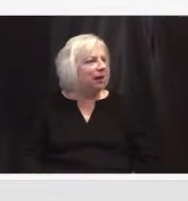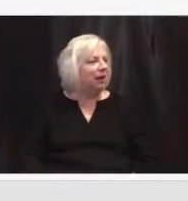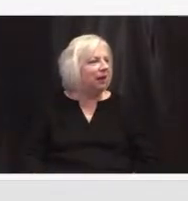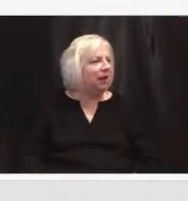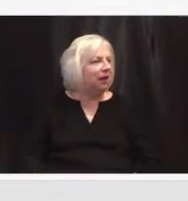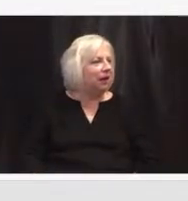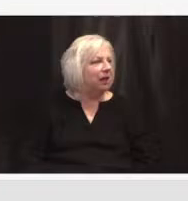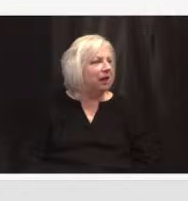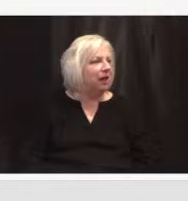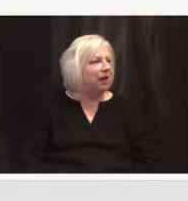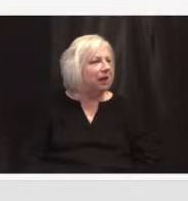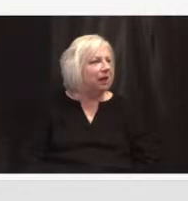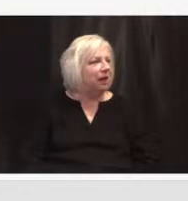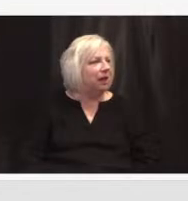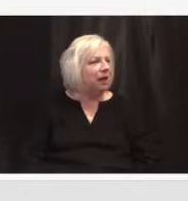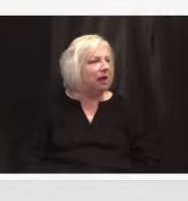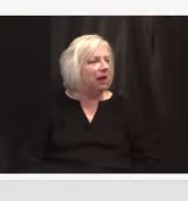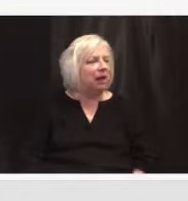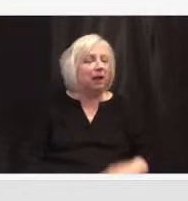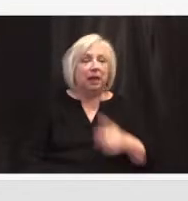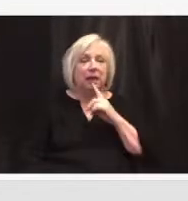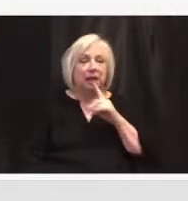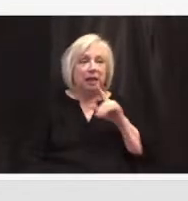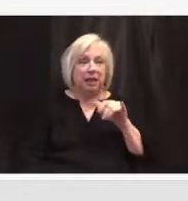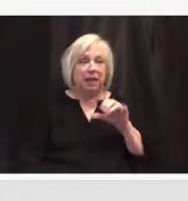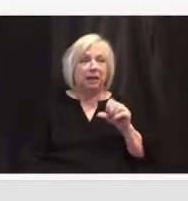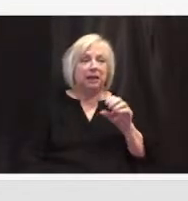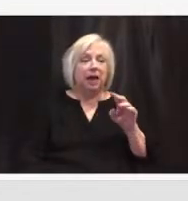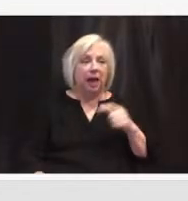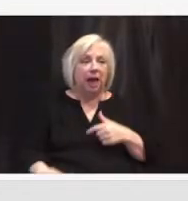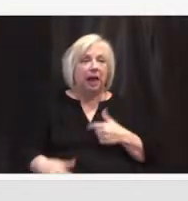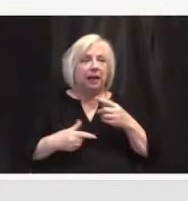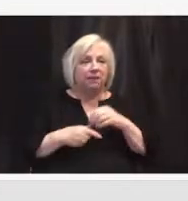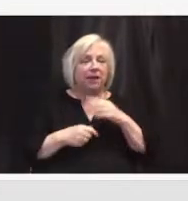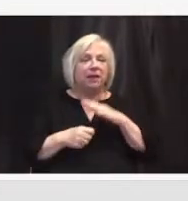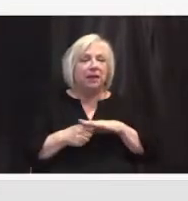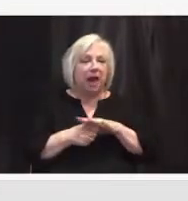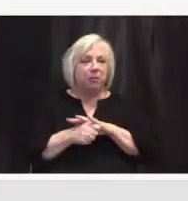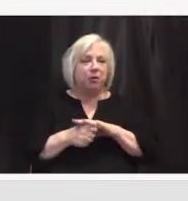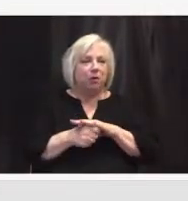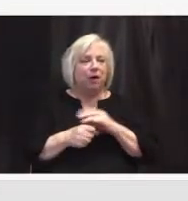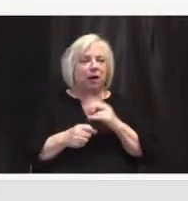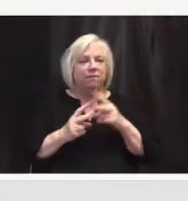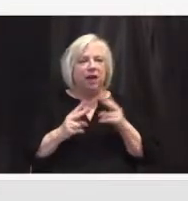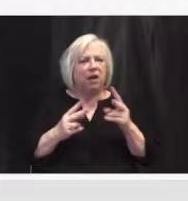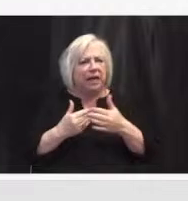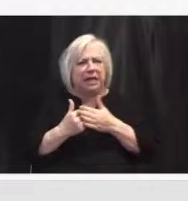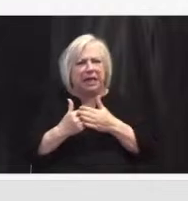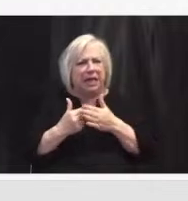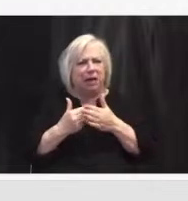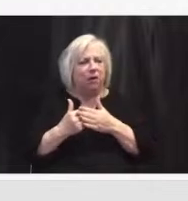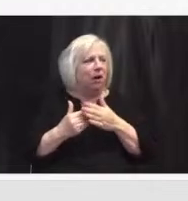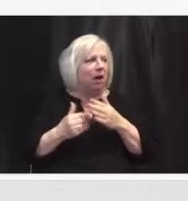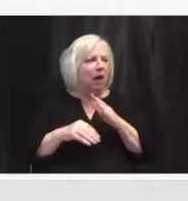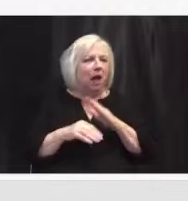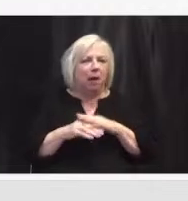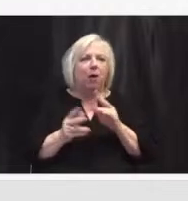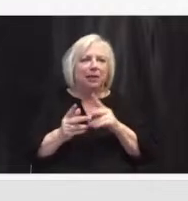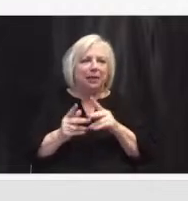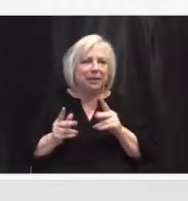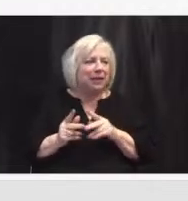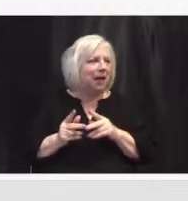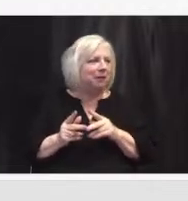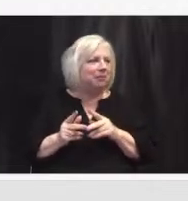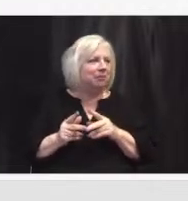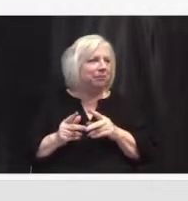Hello. Yes, as Mike said, I do live in the neighborhood. I'm very close by. I'm on site,